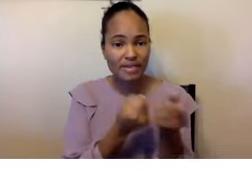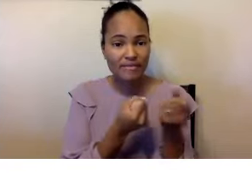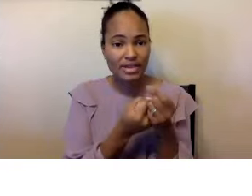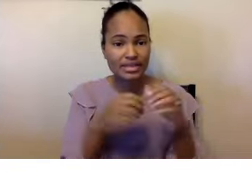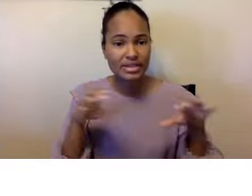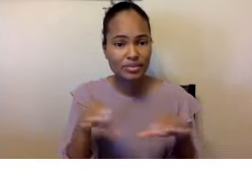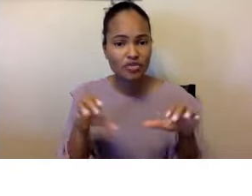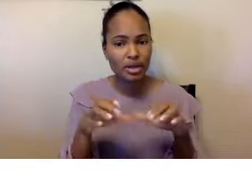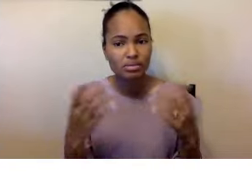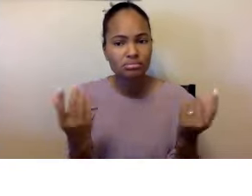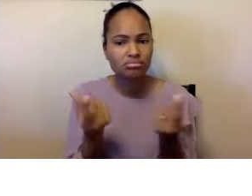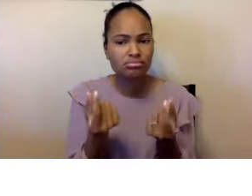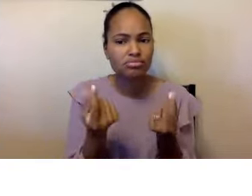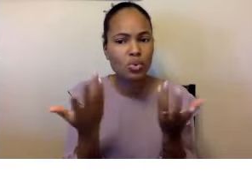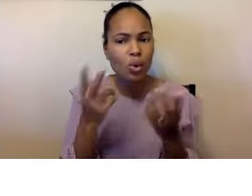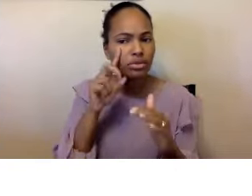What do you think,